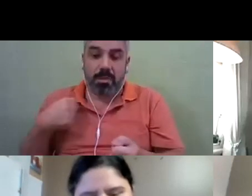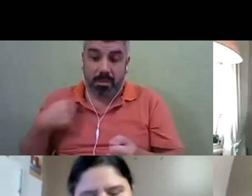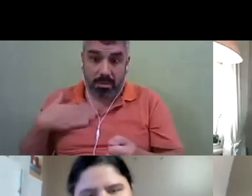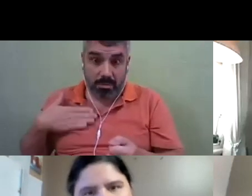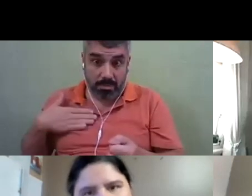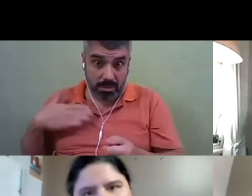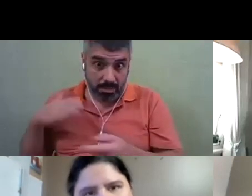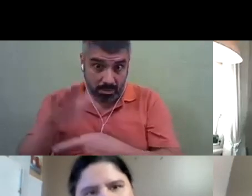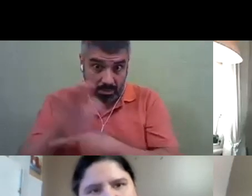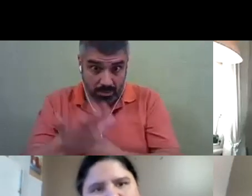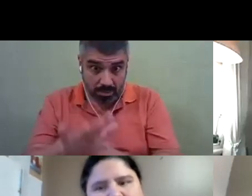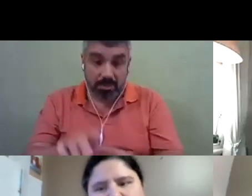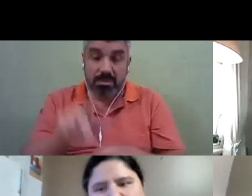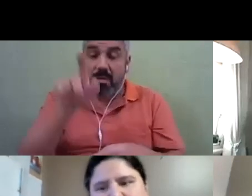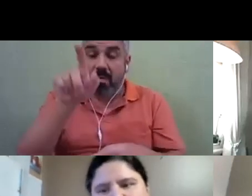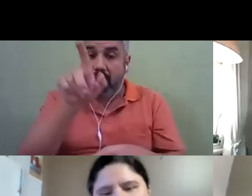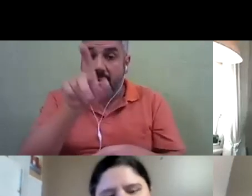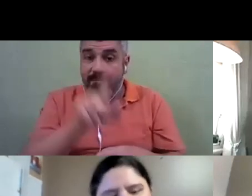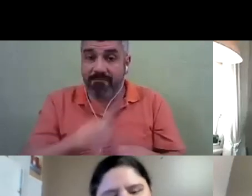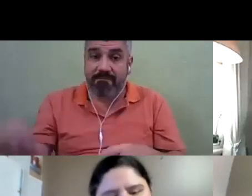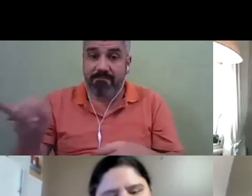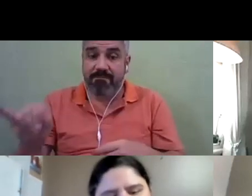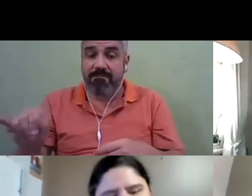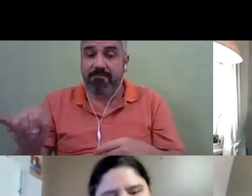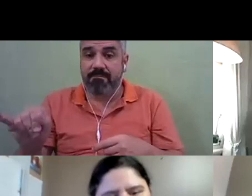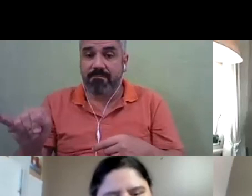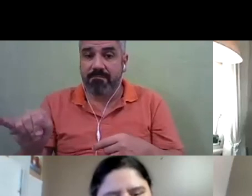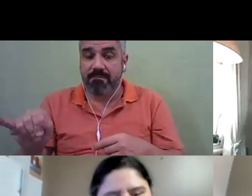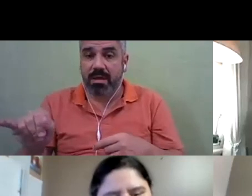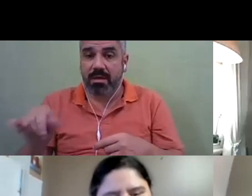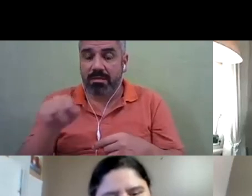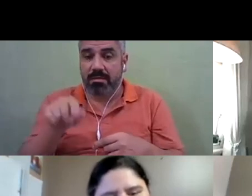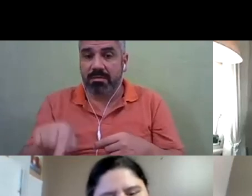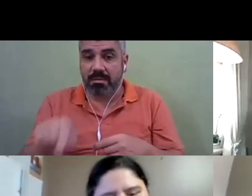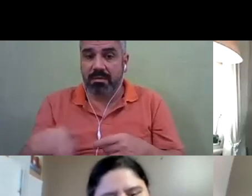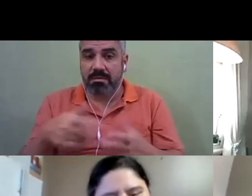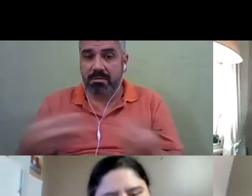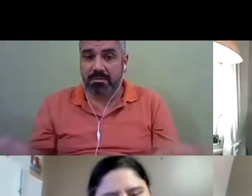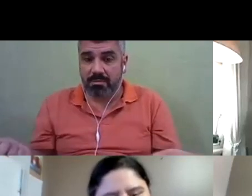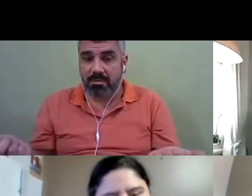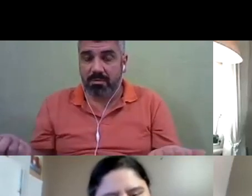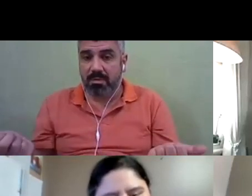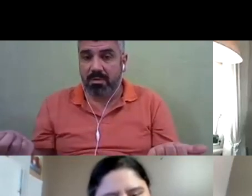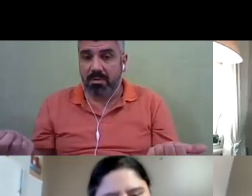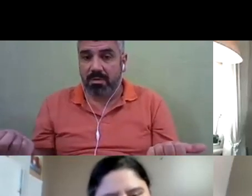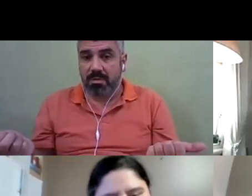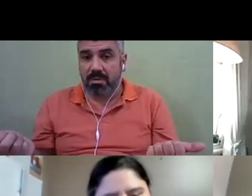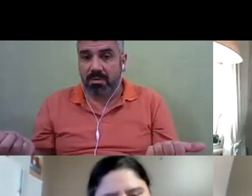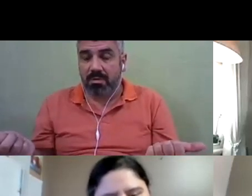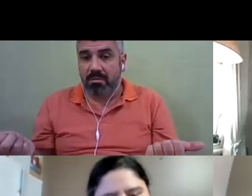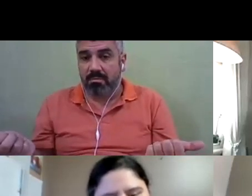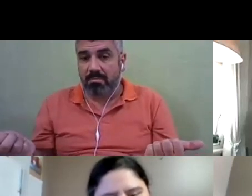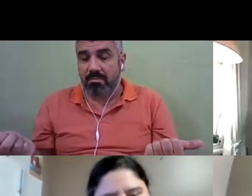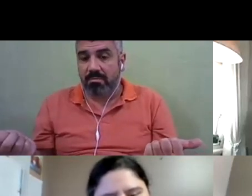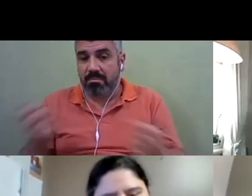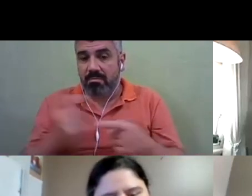the fundamentals. You know, I don't do so much research, but I try to bring us together with